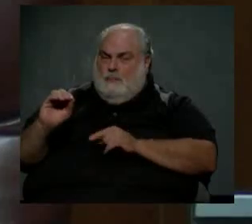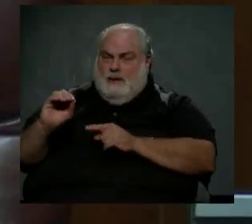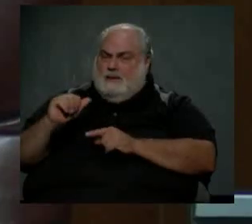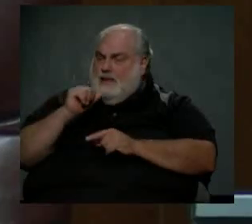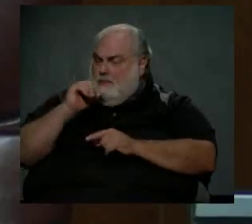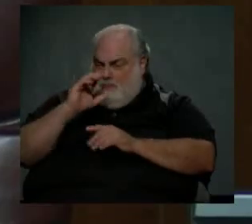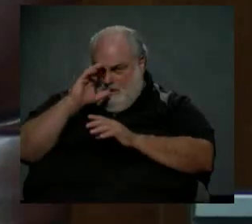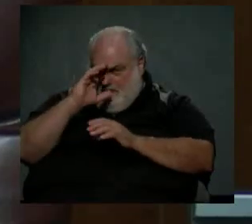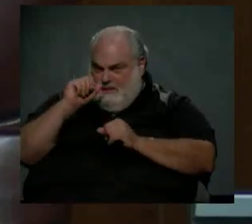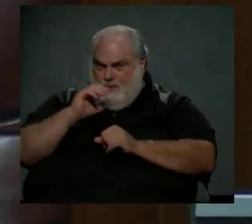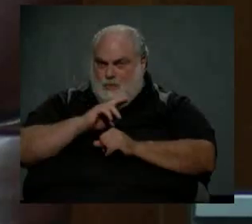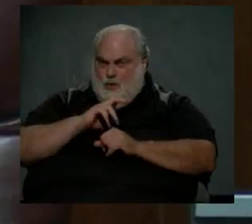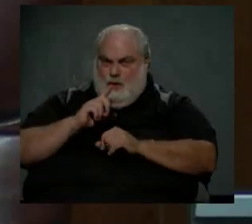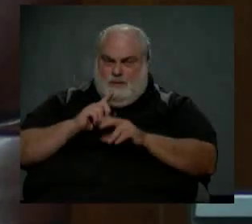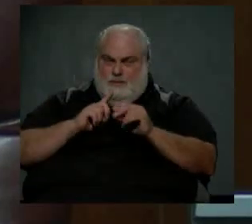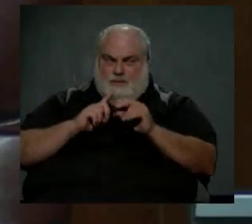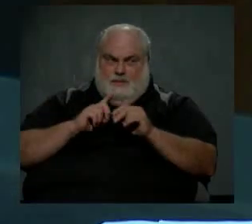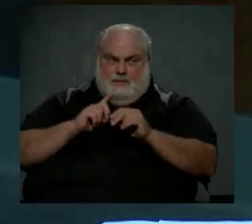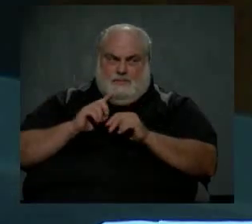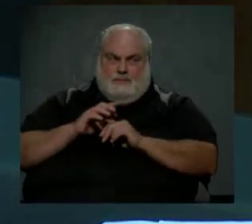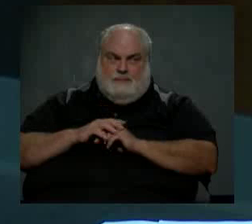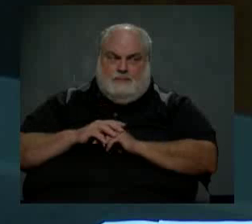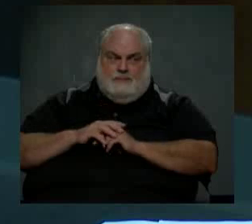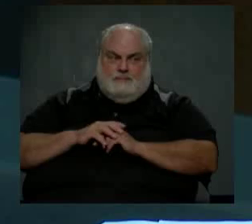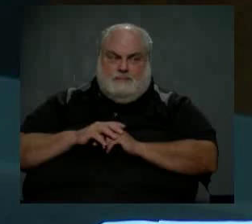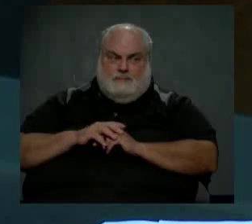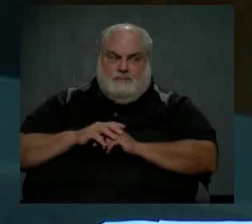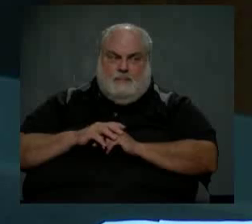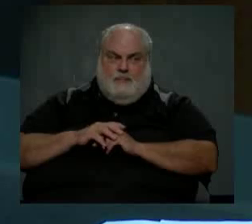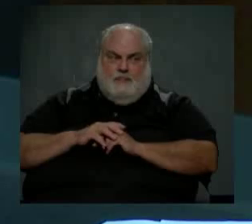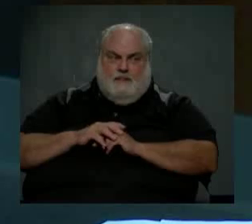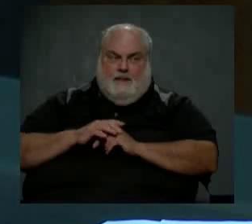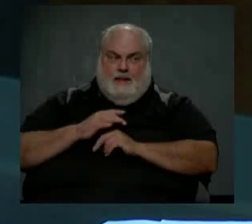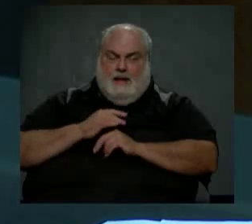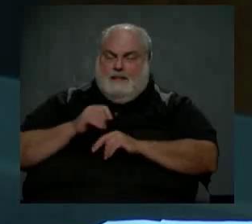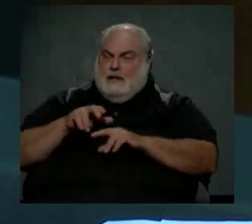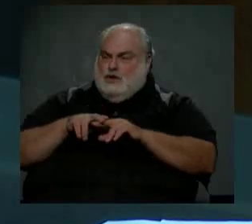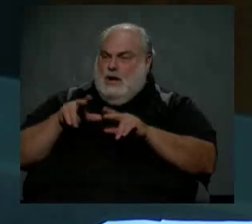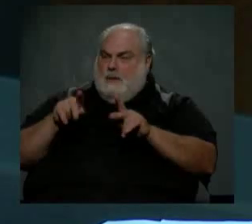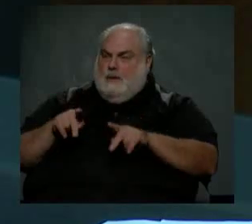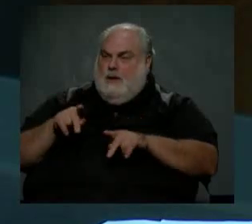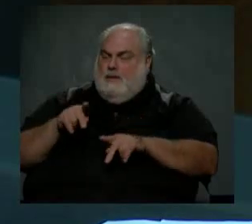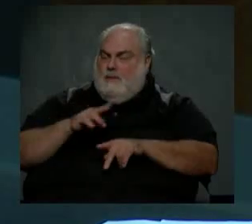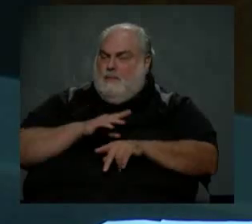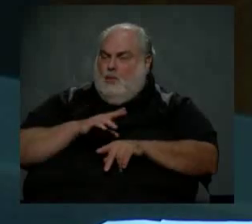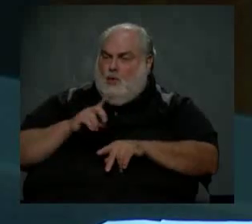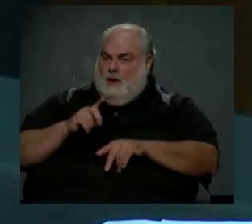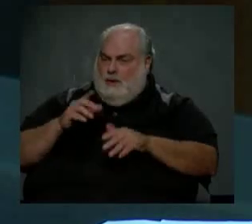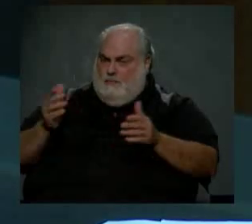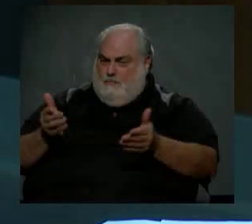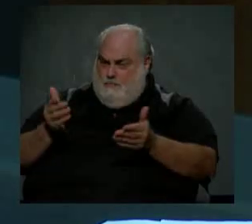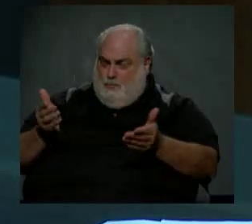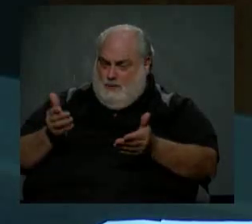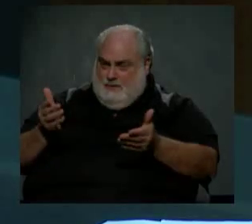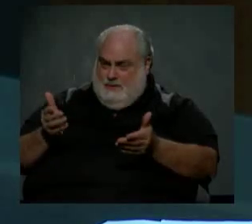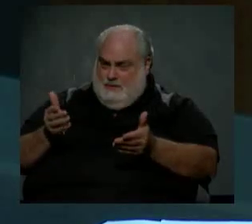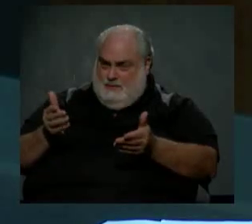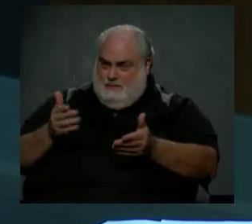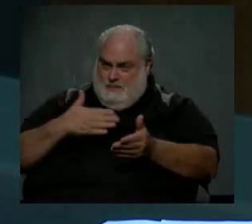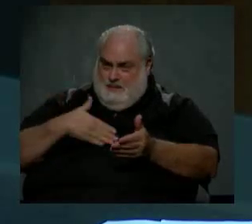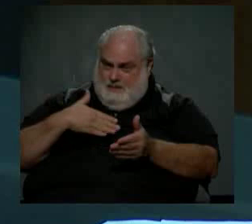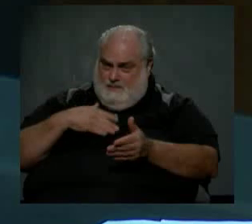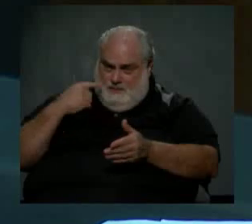president of the board then. chairman of the board. I'd like to have the chairman of the board present, to